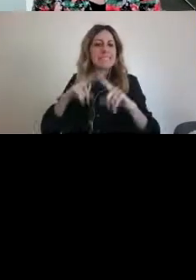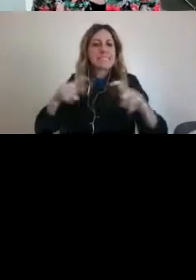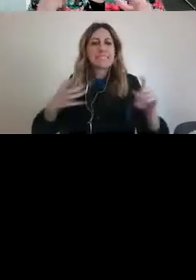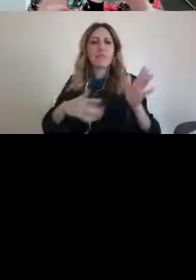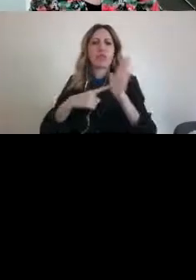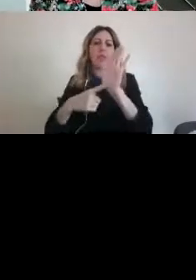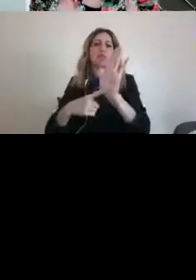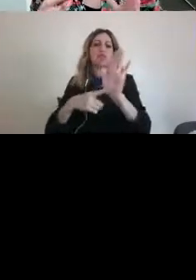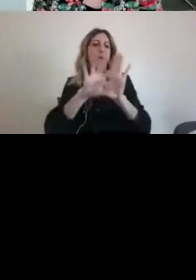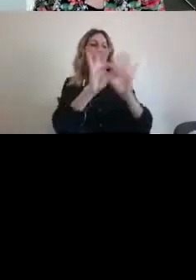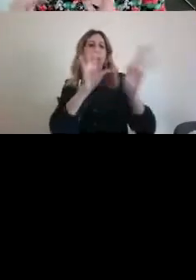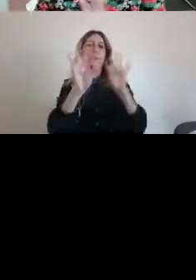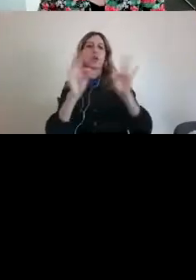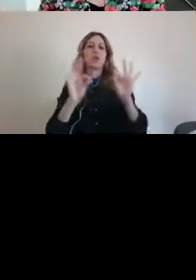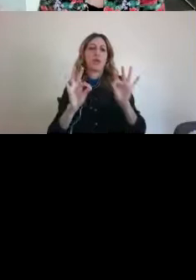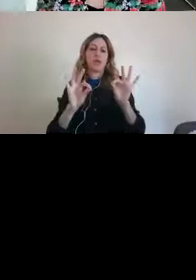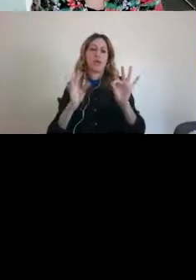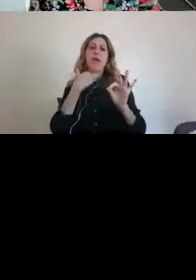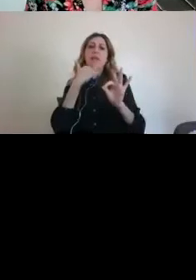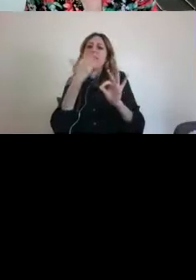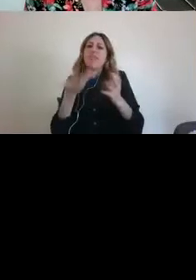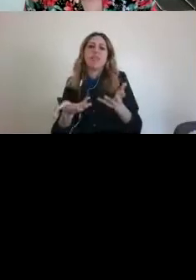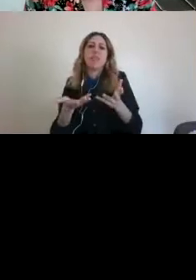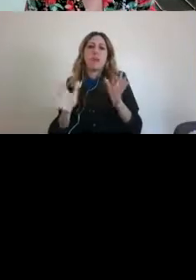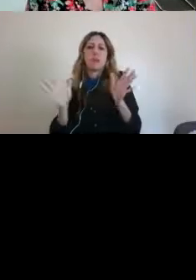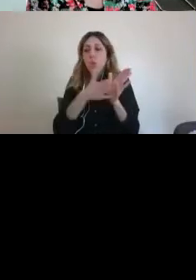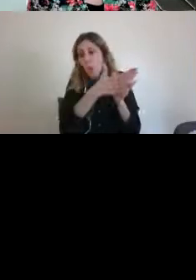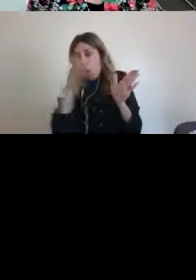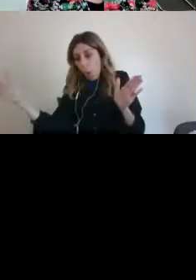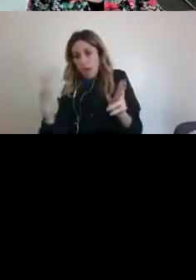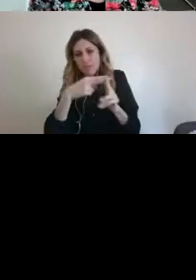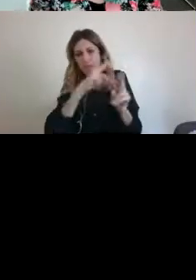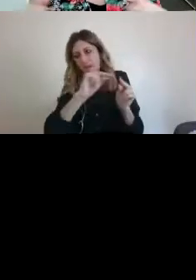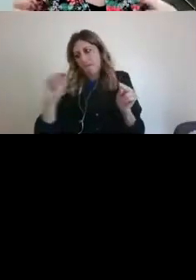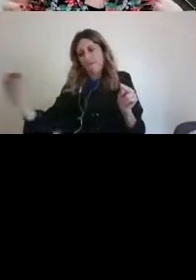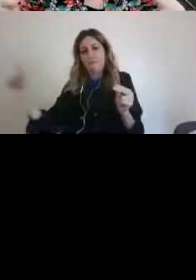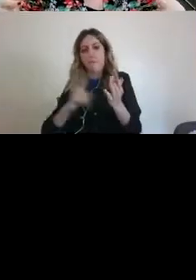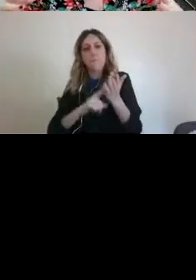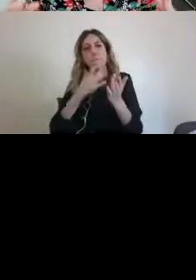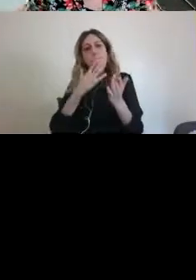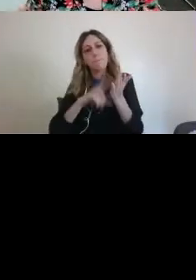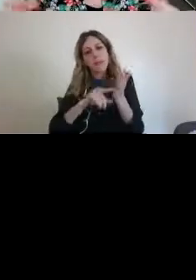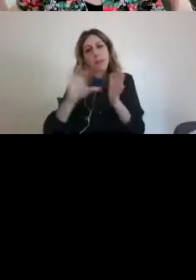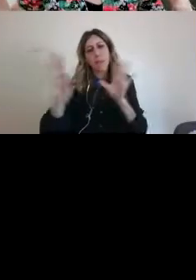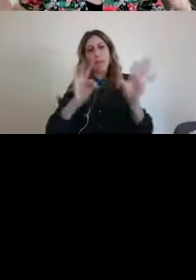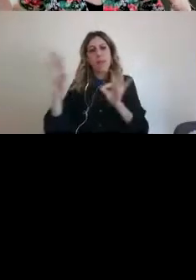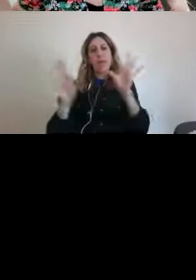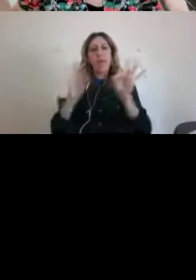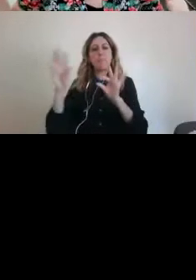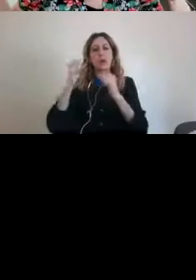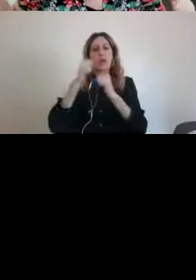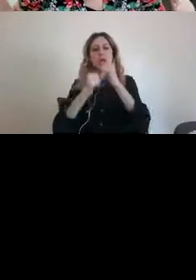So after you've decided which ones are your most important ones, you get